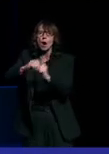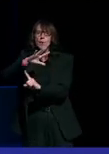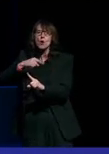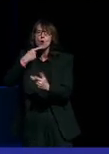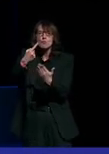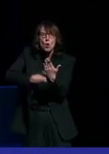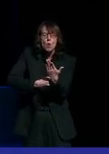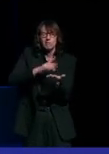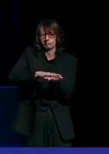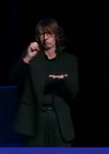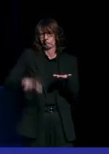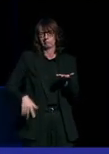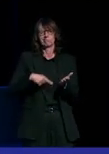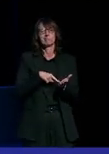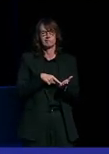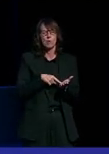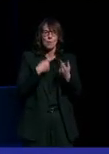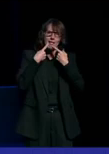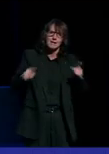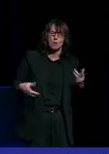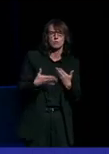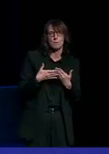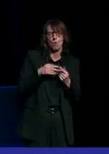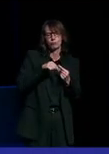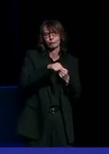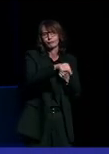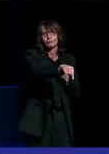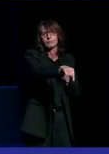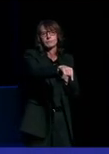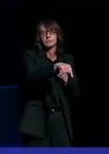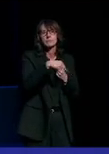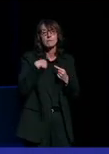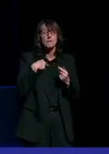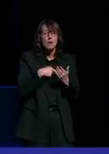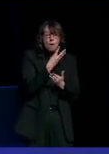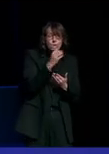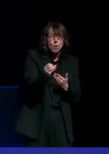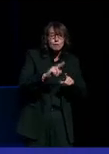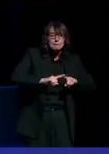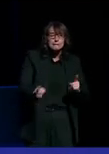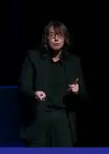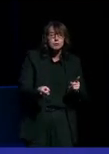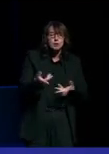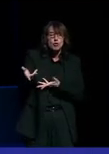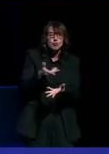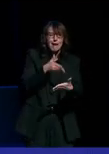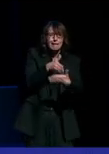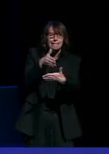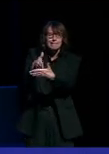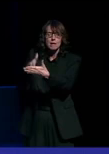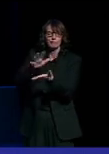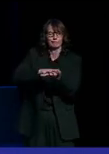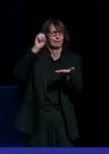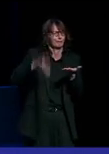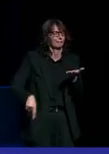already gone, and we'll be announcing more in the coming weeks. I bulldozed 400 trade barriers in my time at trade, and